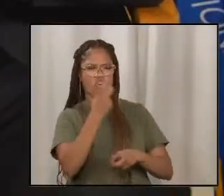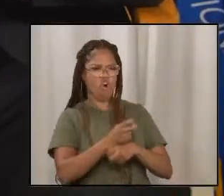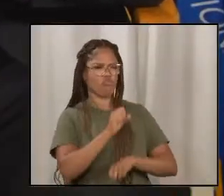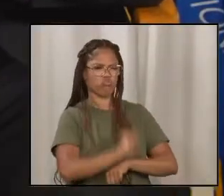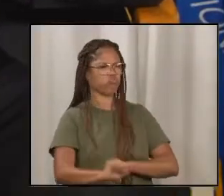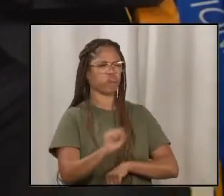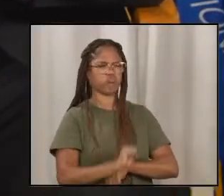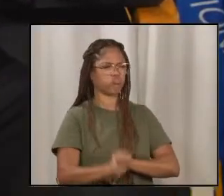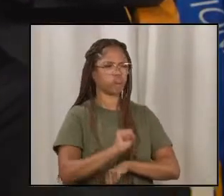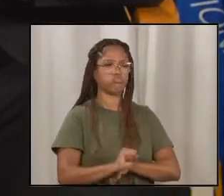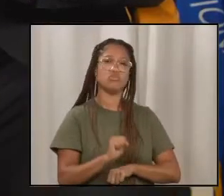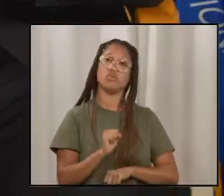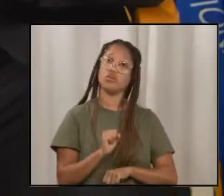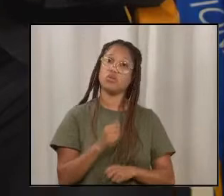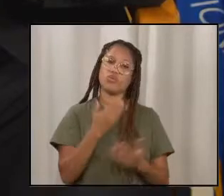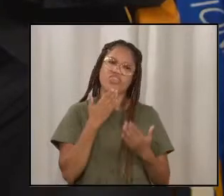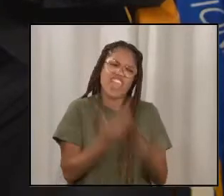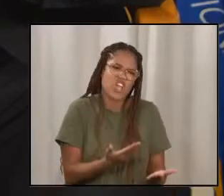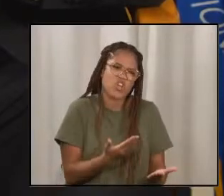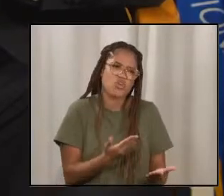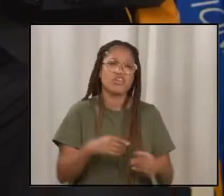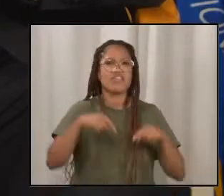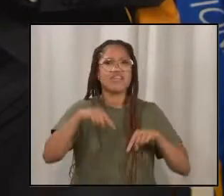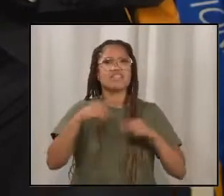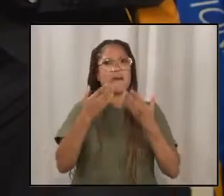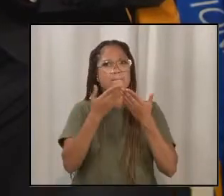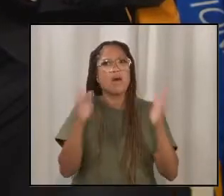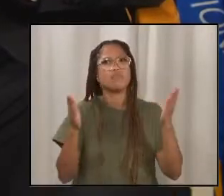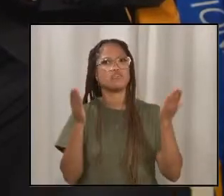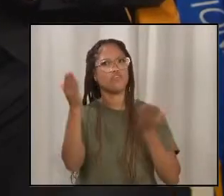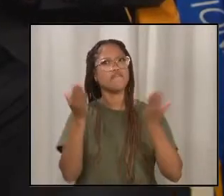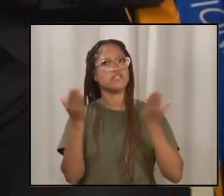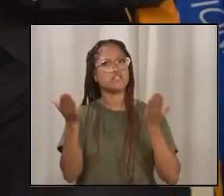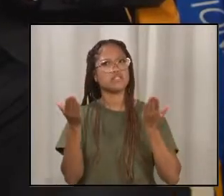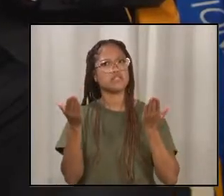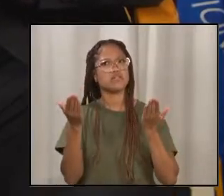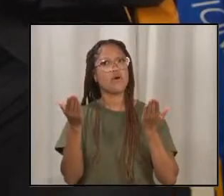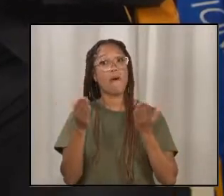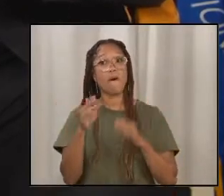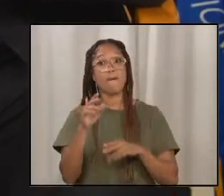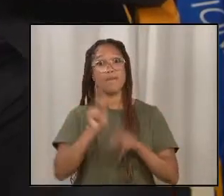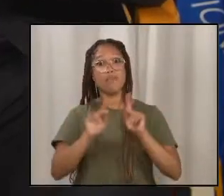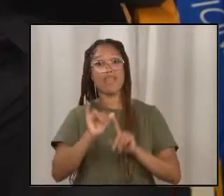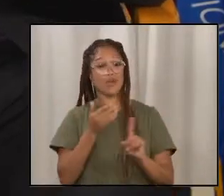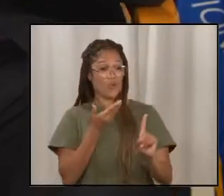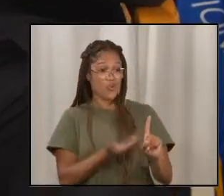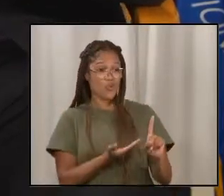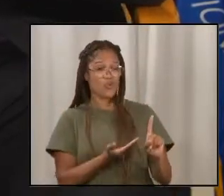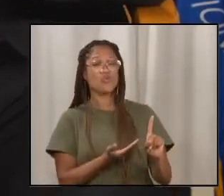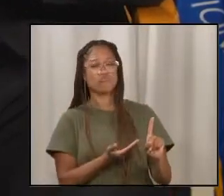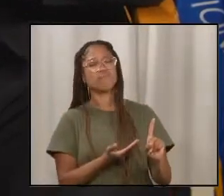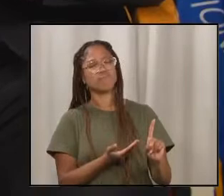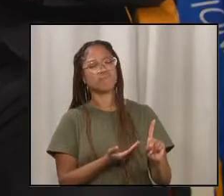work. It is indeed public service, and it's people like you that inspire others to